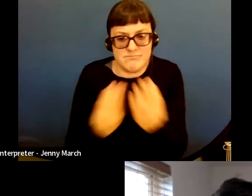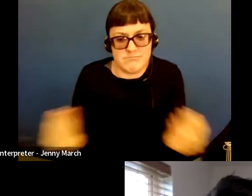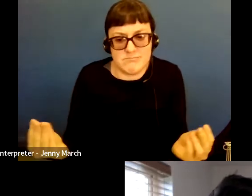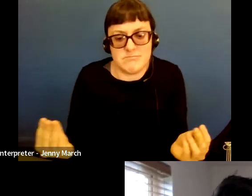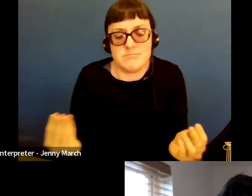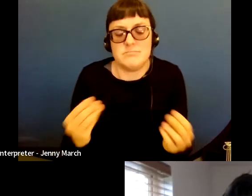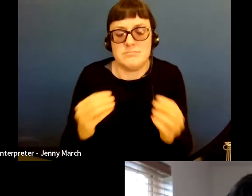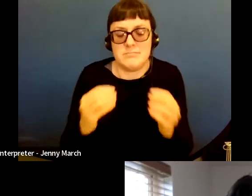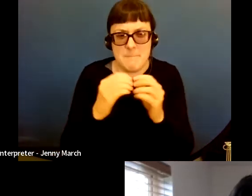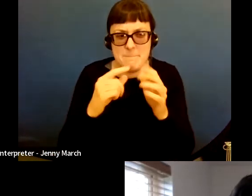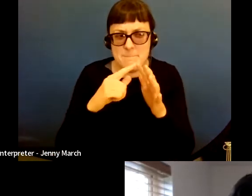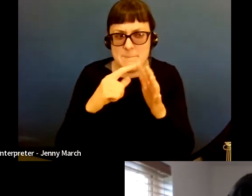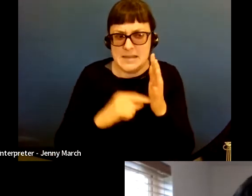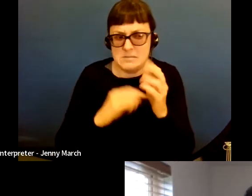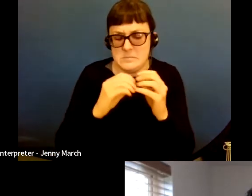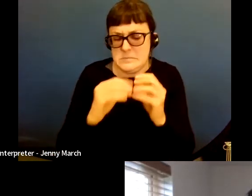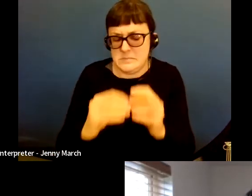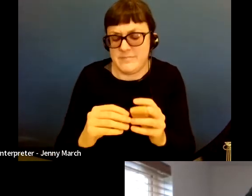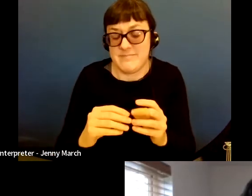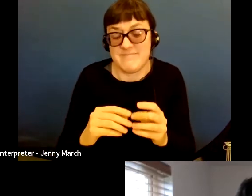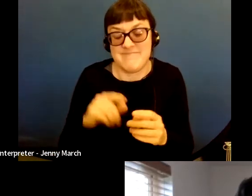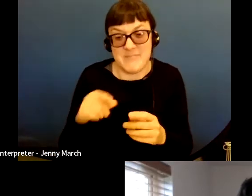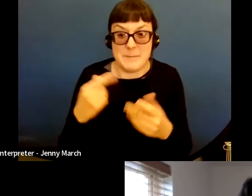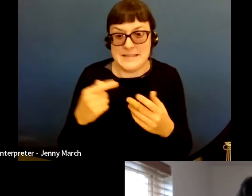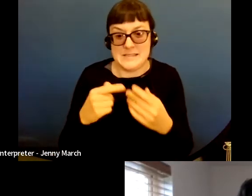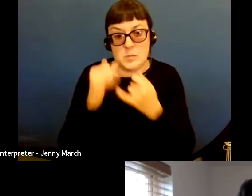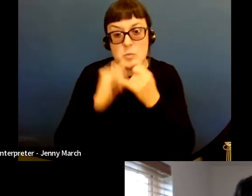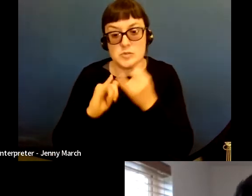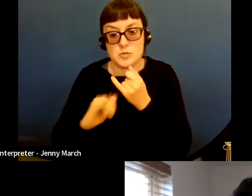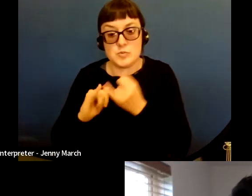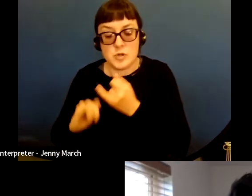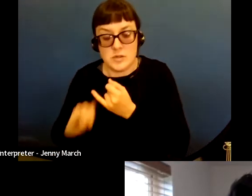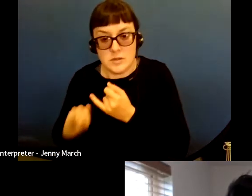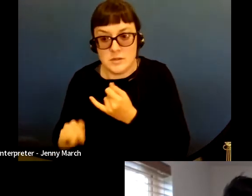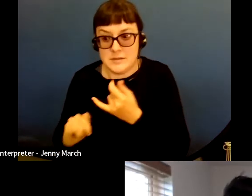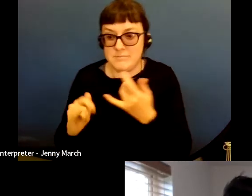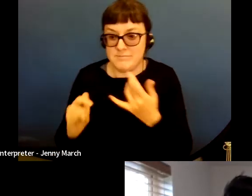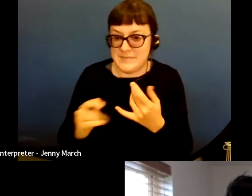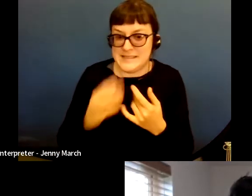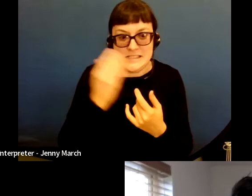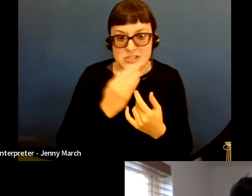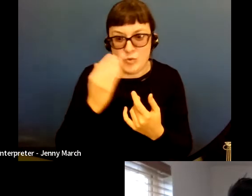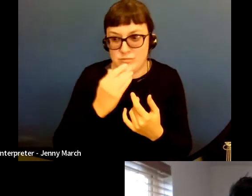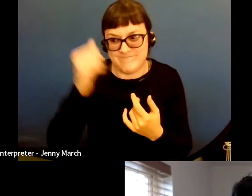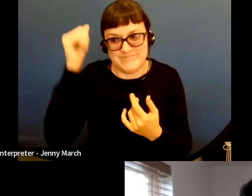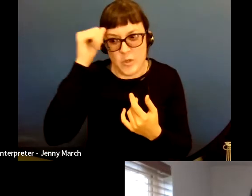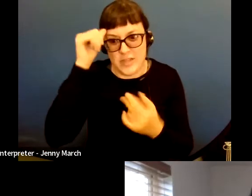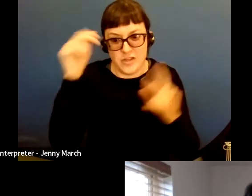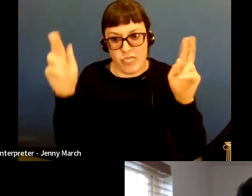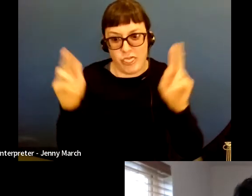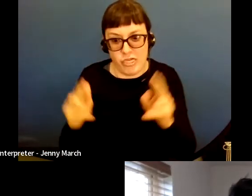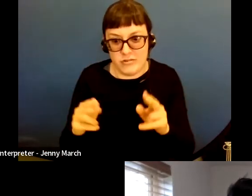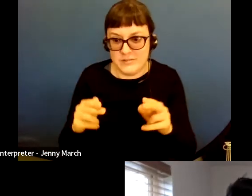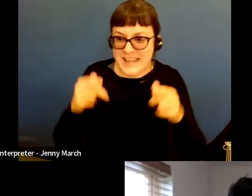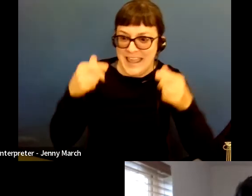devolve school decision-making to individual schools, there's been a downward spiral in knowledge in schools. The local head teacher being held